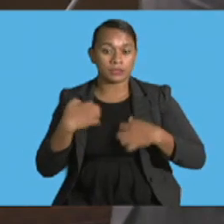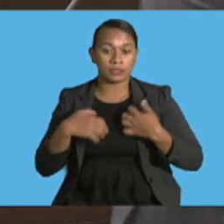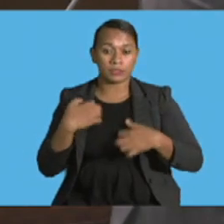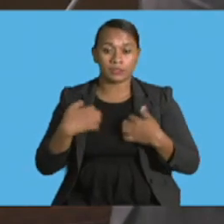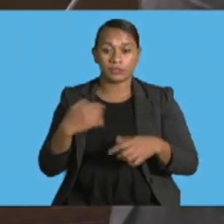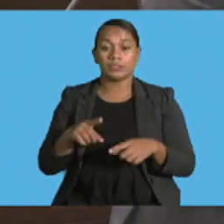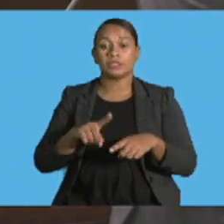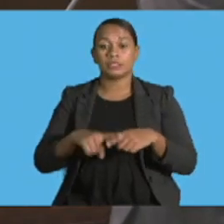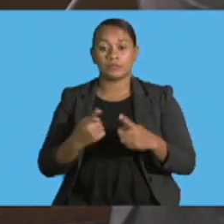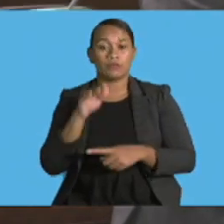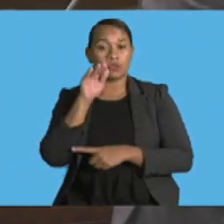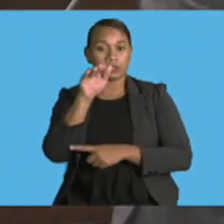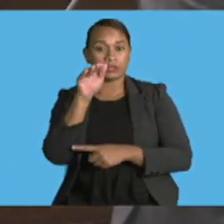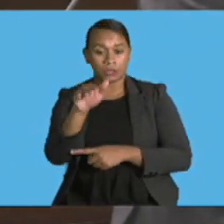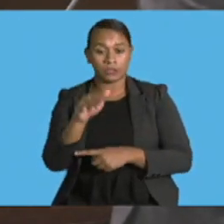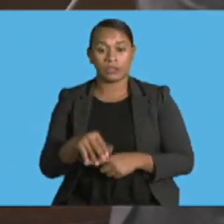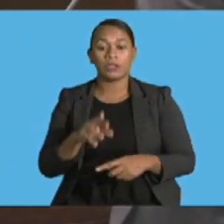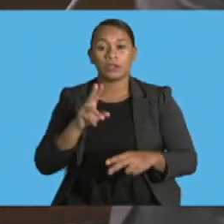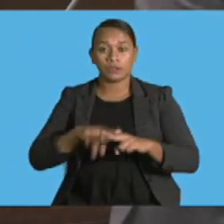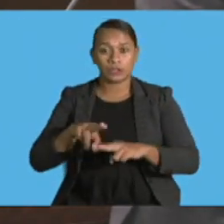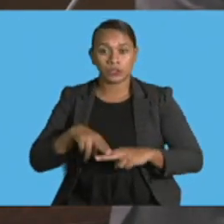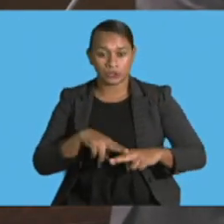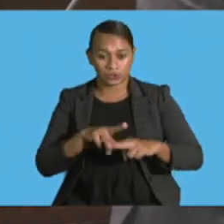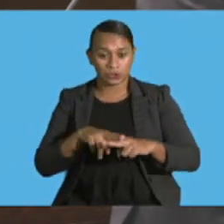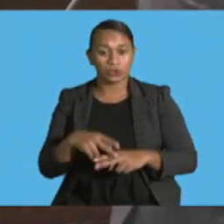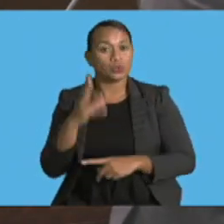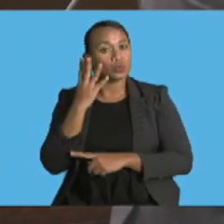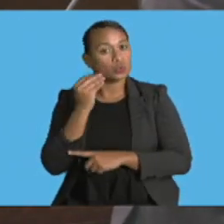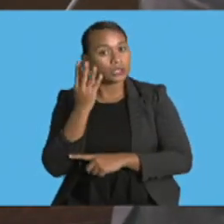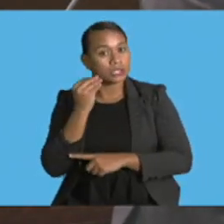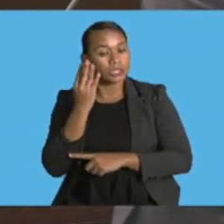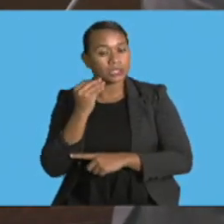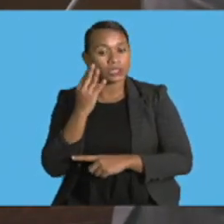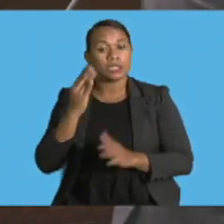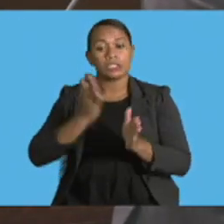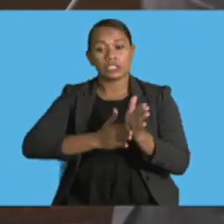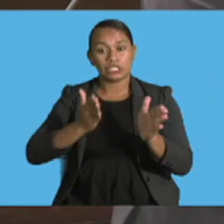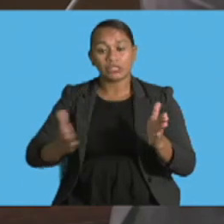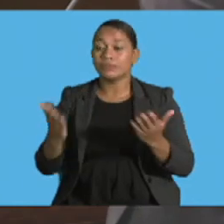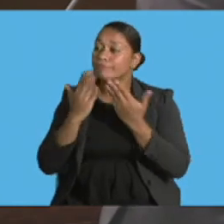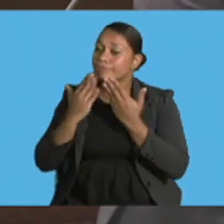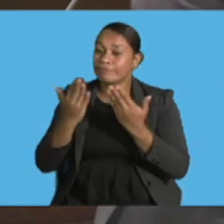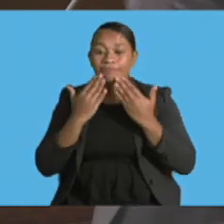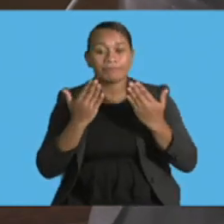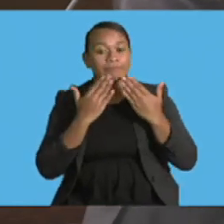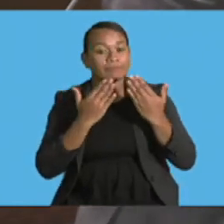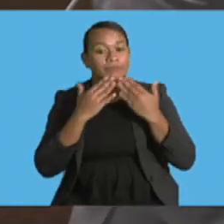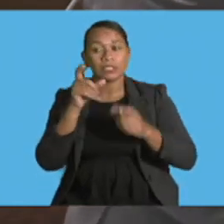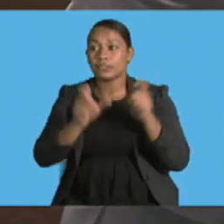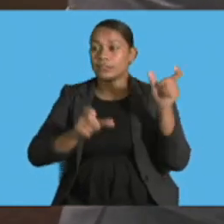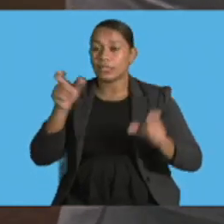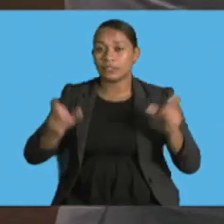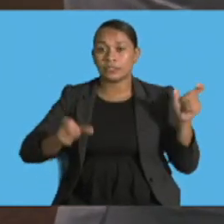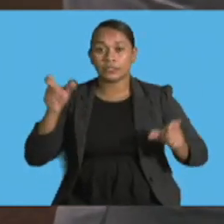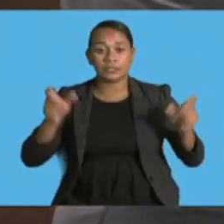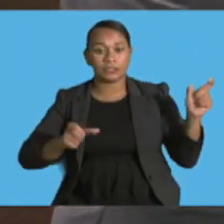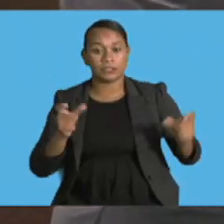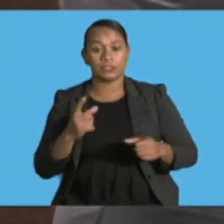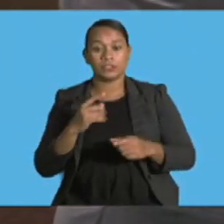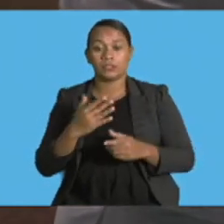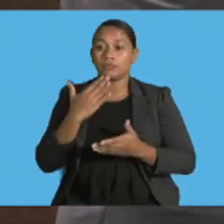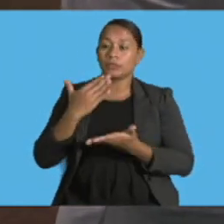horizon for Fiji sugar's industry. We thank all the stakeholders who are the lifeblood of the Fijian sugarcane